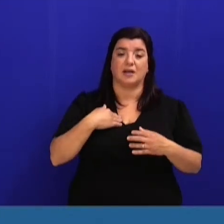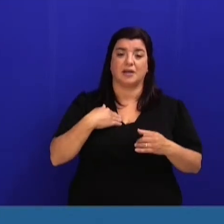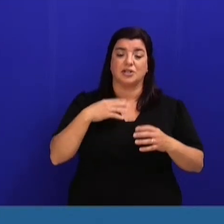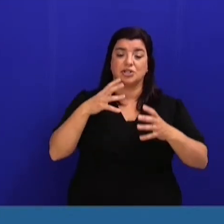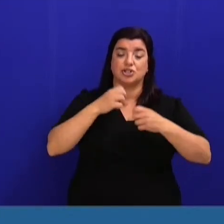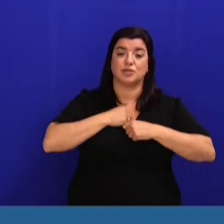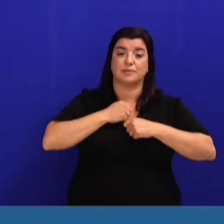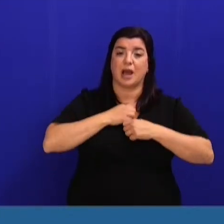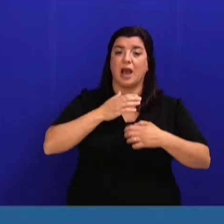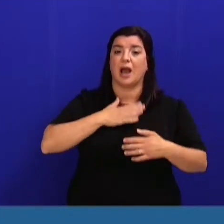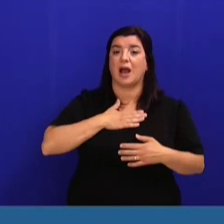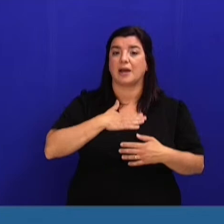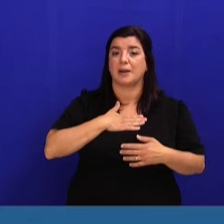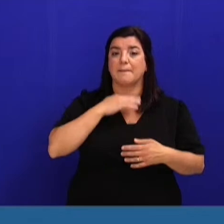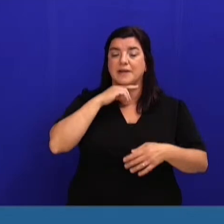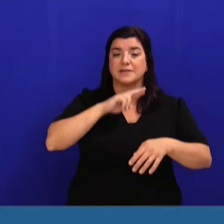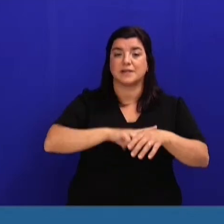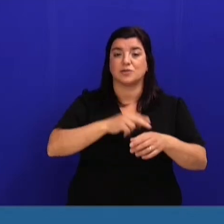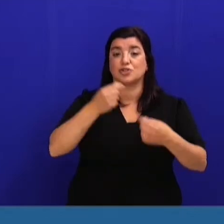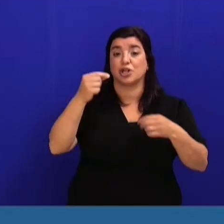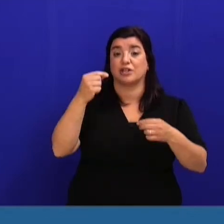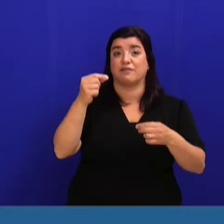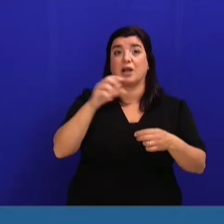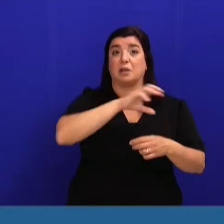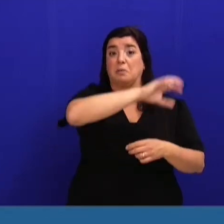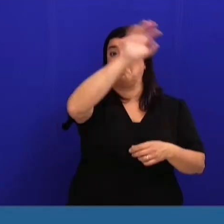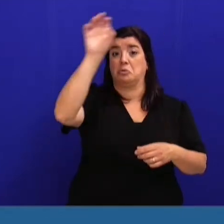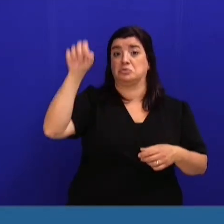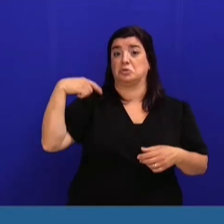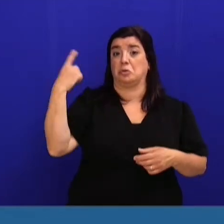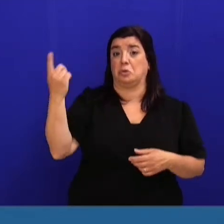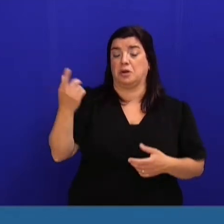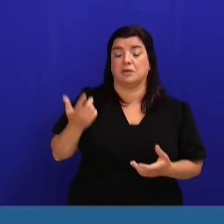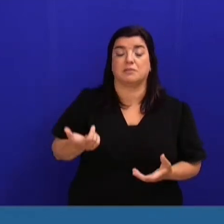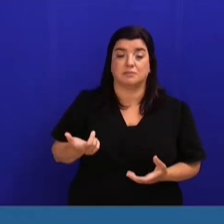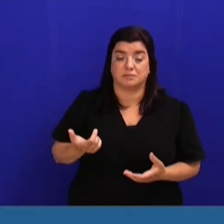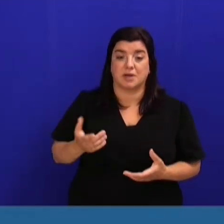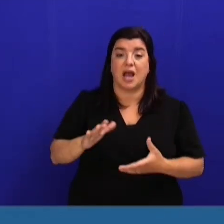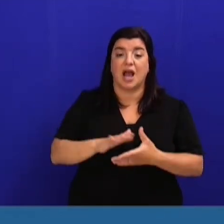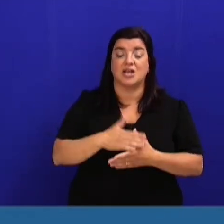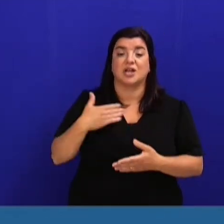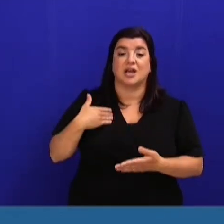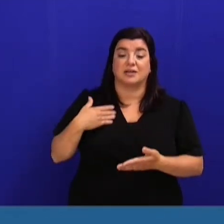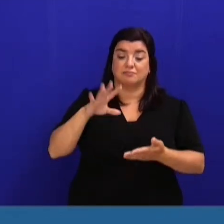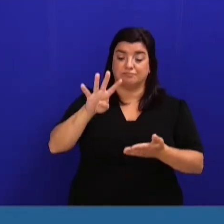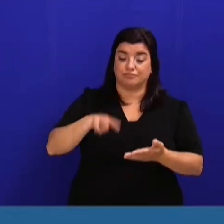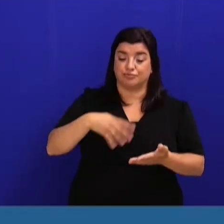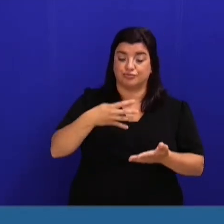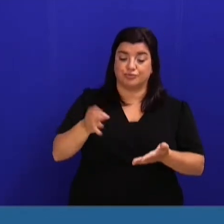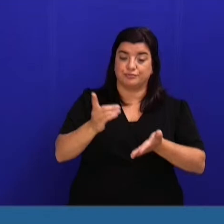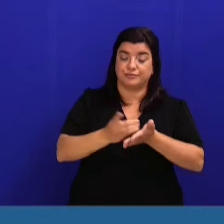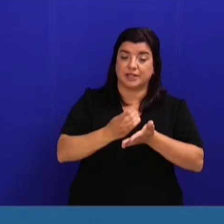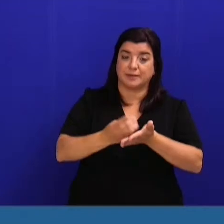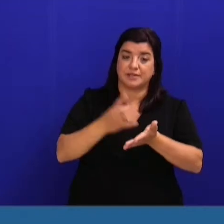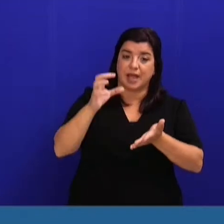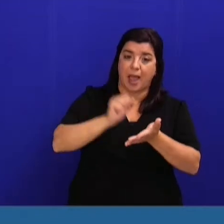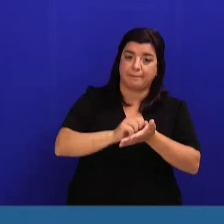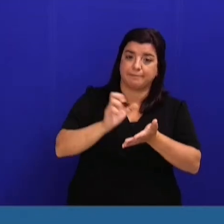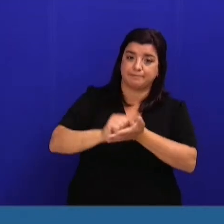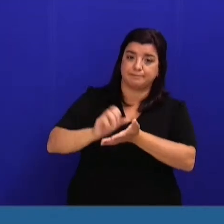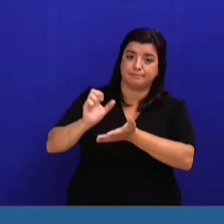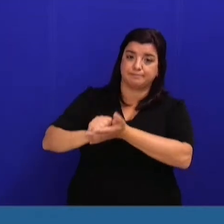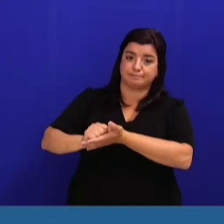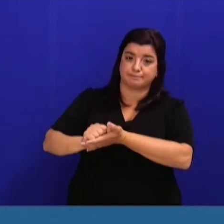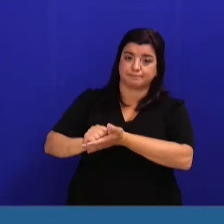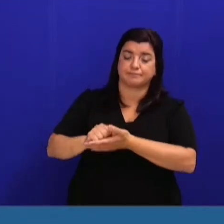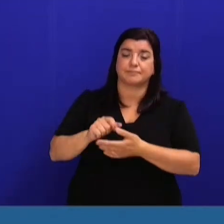tajna miċ-ċentri tagħna. Għaliex dawk jitlu fid-database tagħna u hemmhekk inkun nistgħu noħorġu ċertifikati. Huwa importanti li dawn